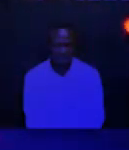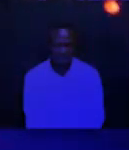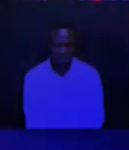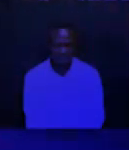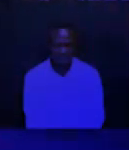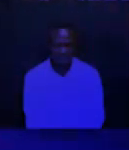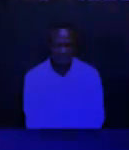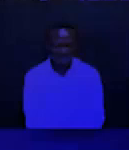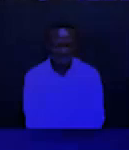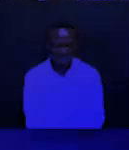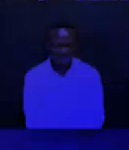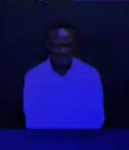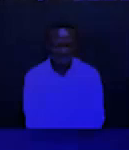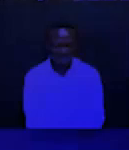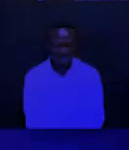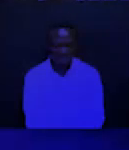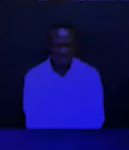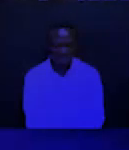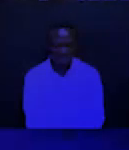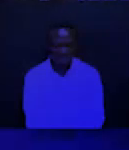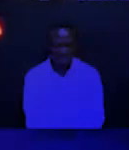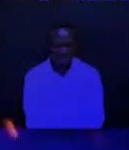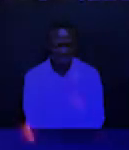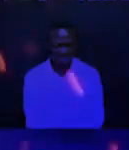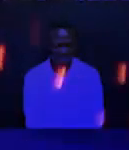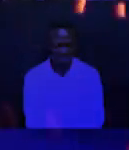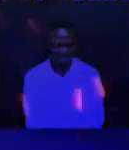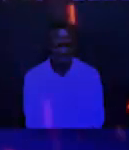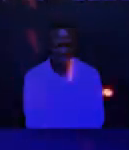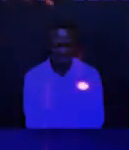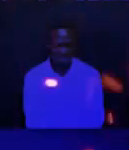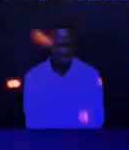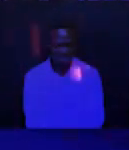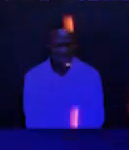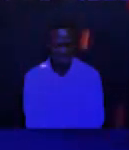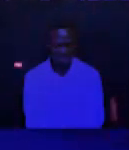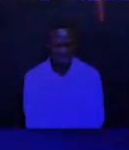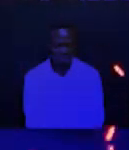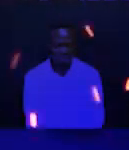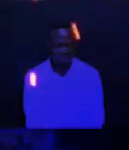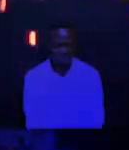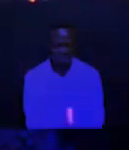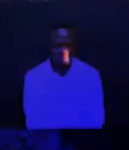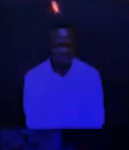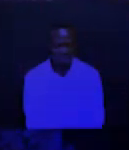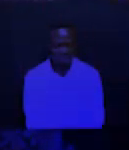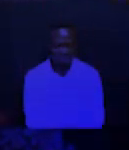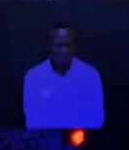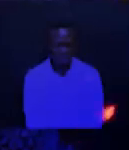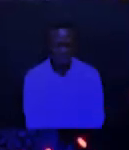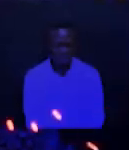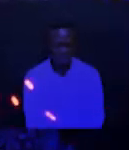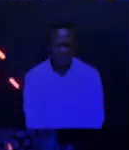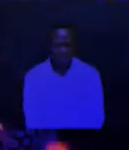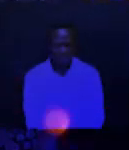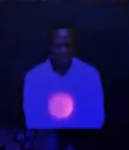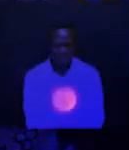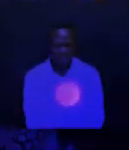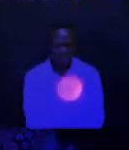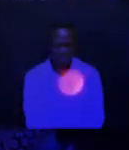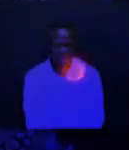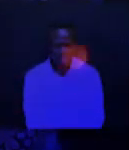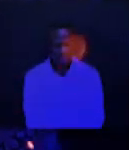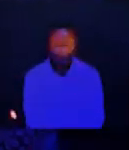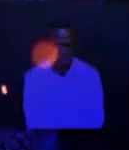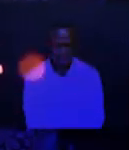gotora, yakalane sanda babe, pane sataya, your name is Jesus, your name is